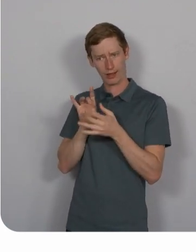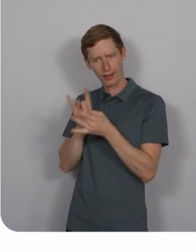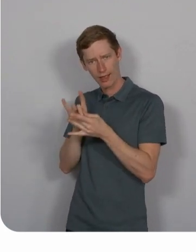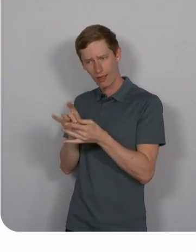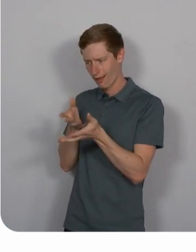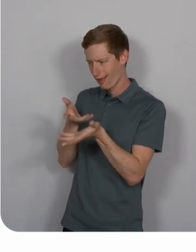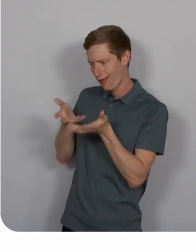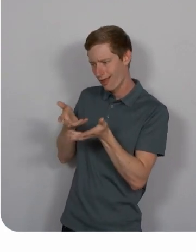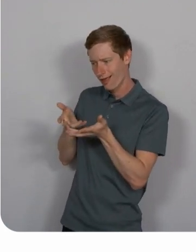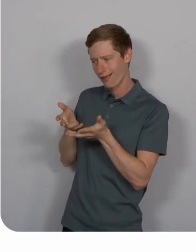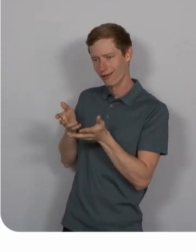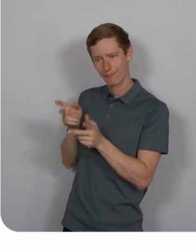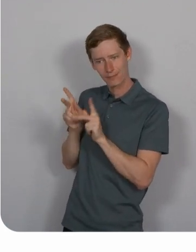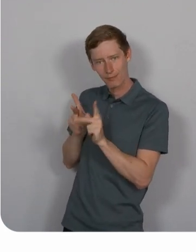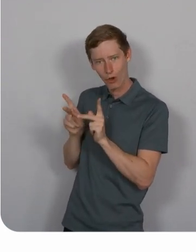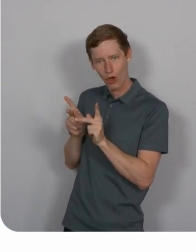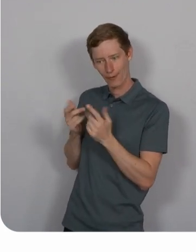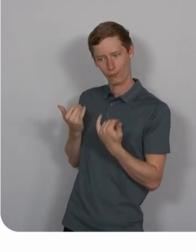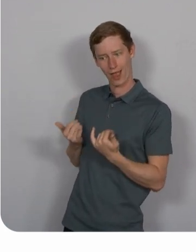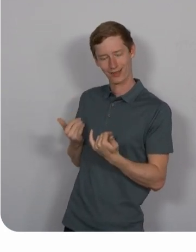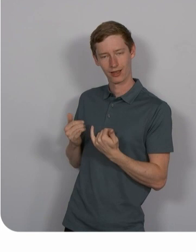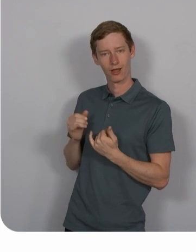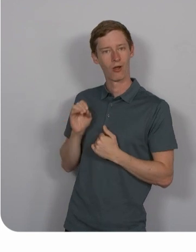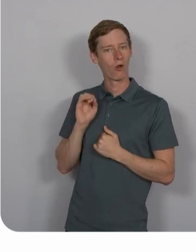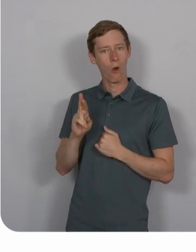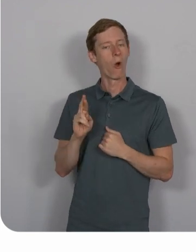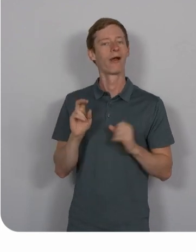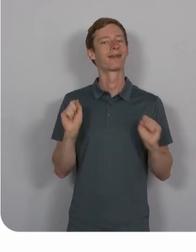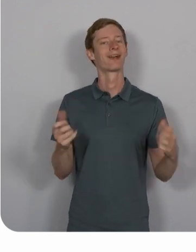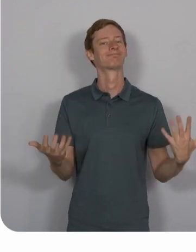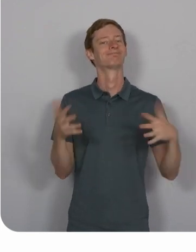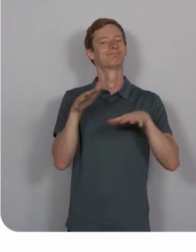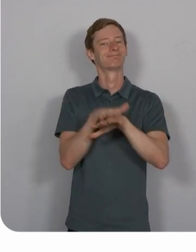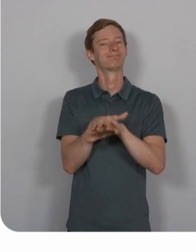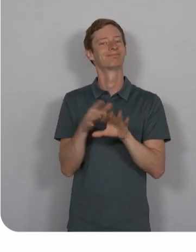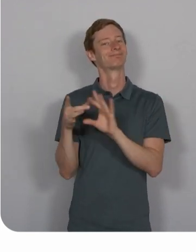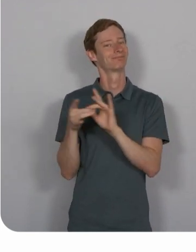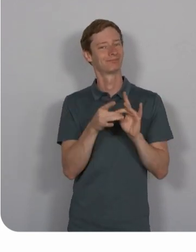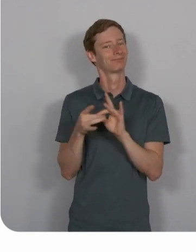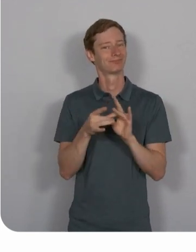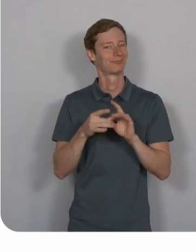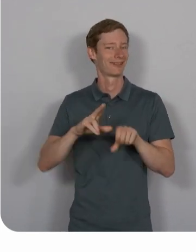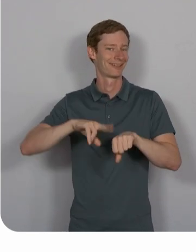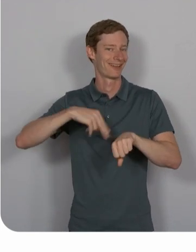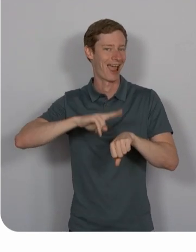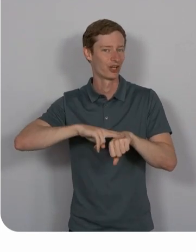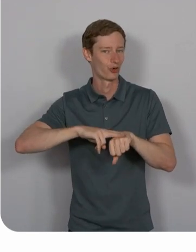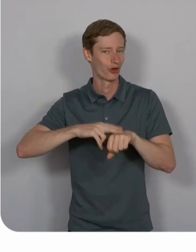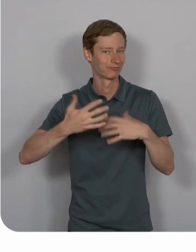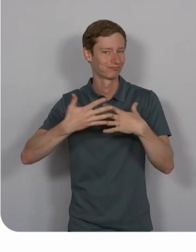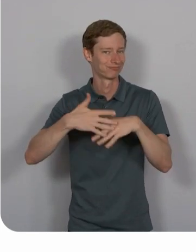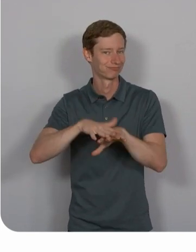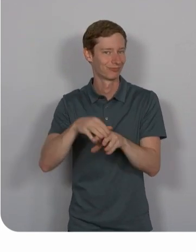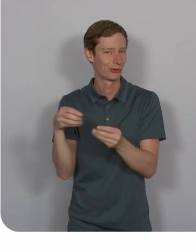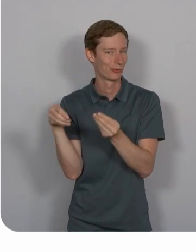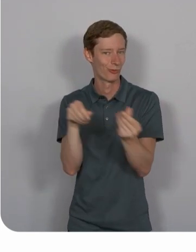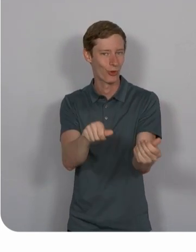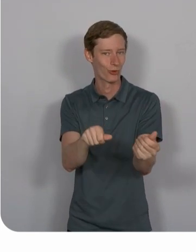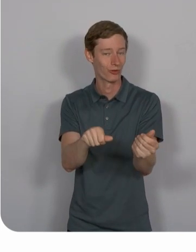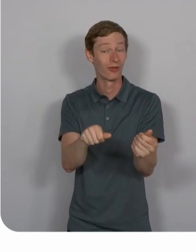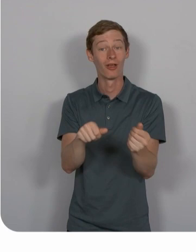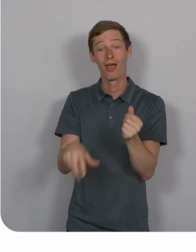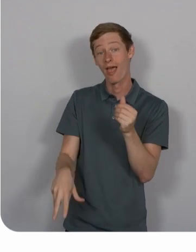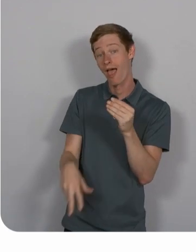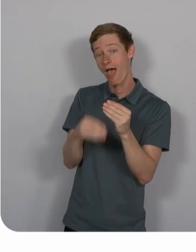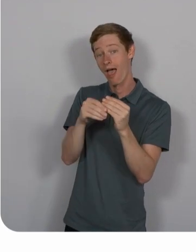and being present, one becomes more naturally a part of the other. But the addition of artificial intelligence